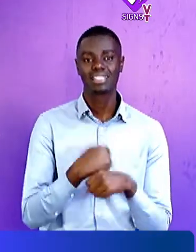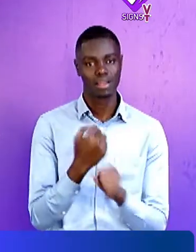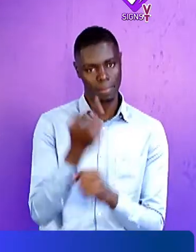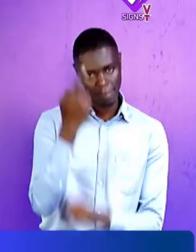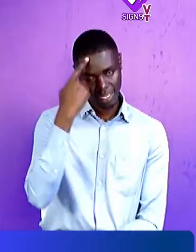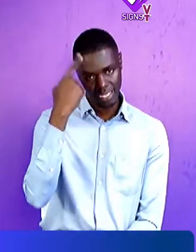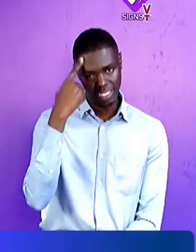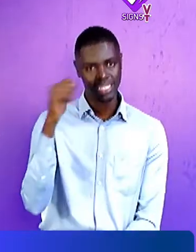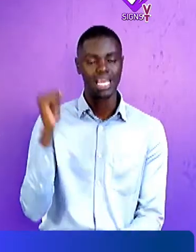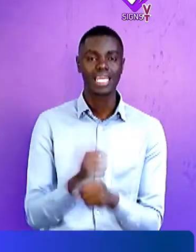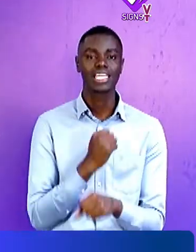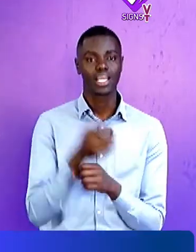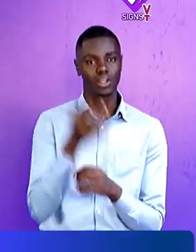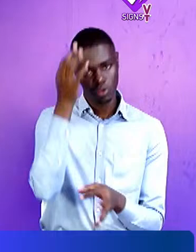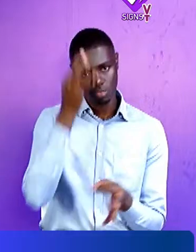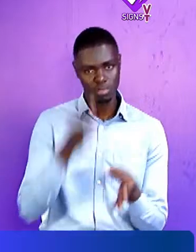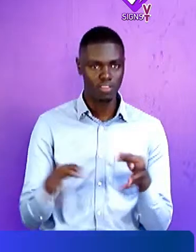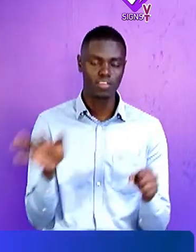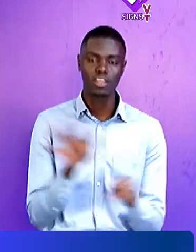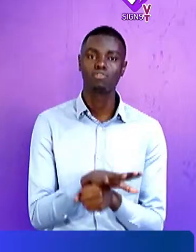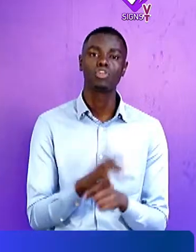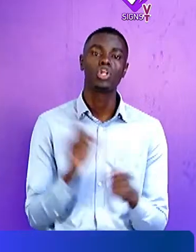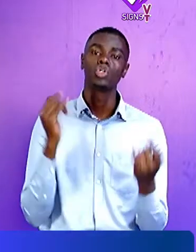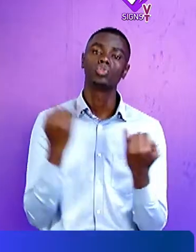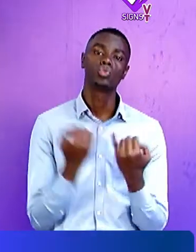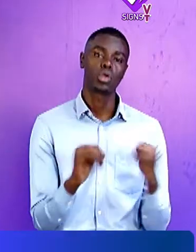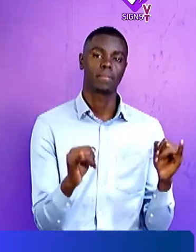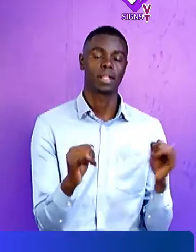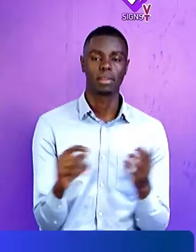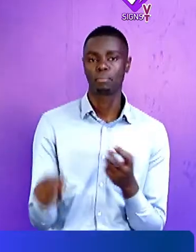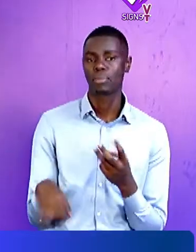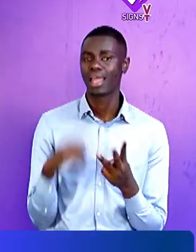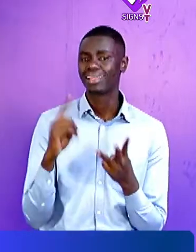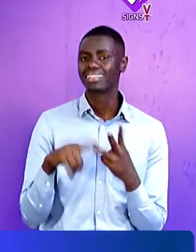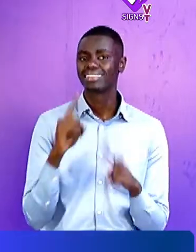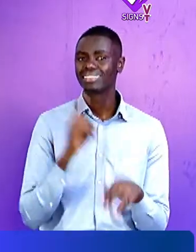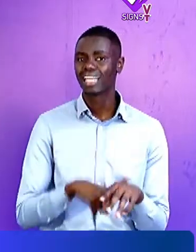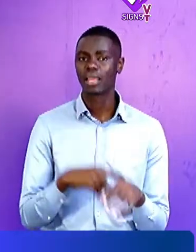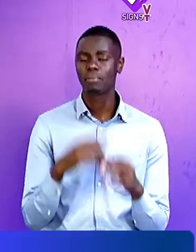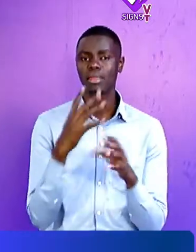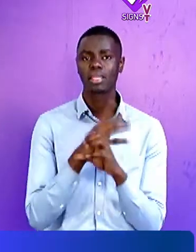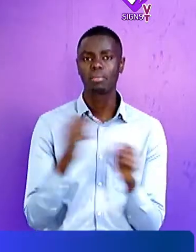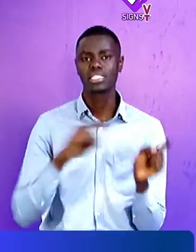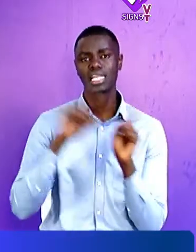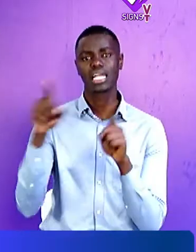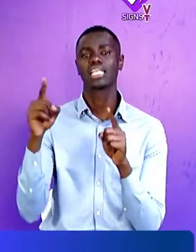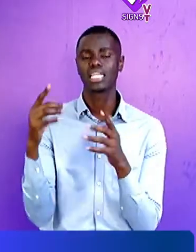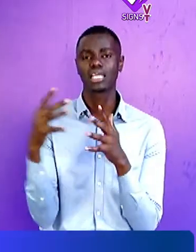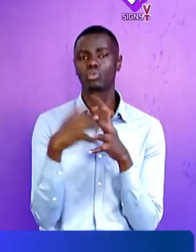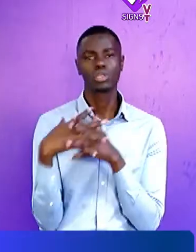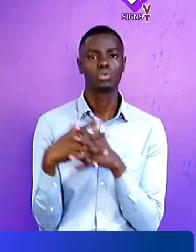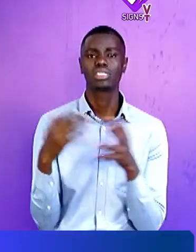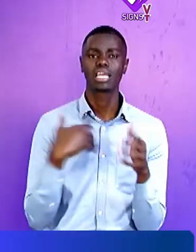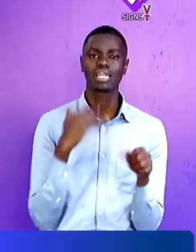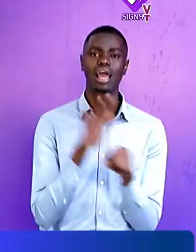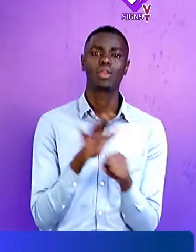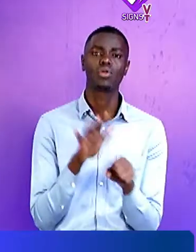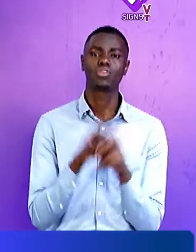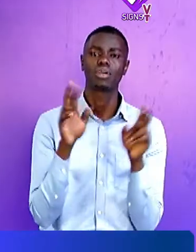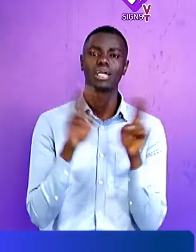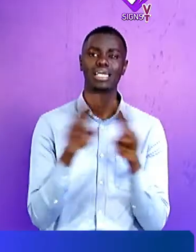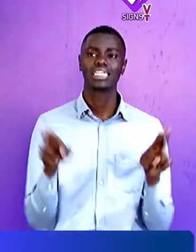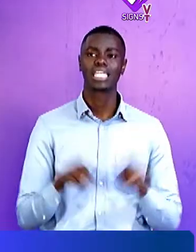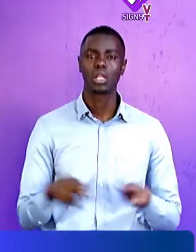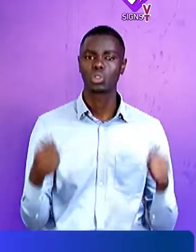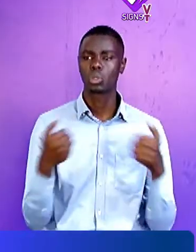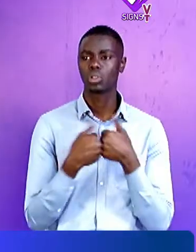be faithful to you to the end to implement it. Yeah. Thirdly, when the president was going to the US, there was a lot of international